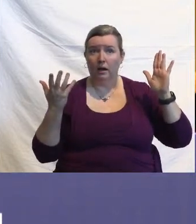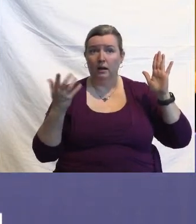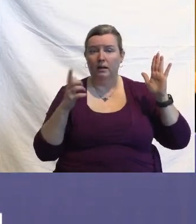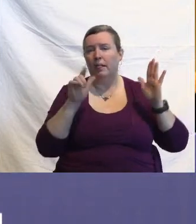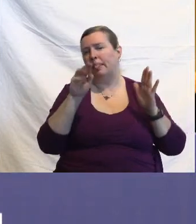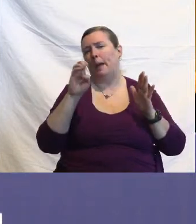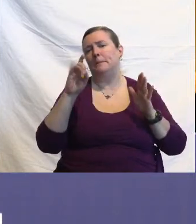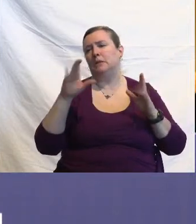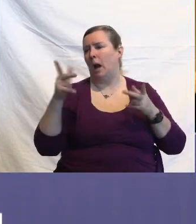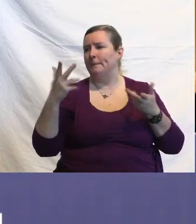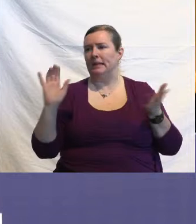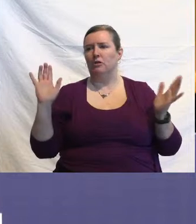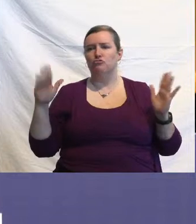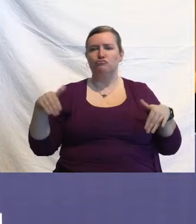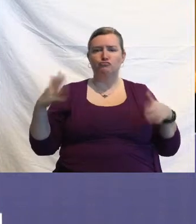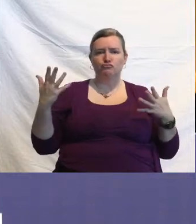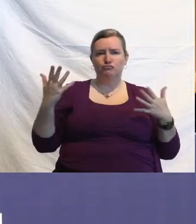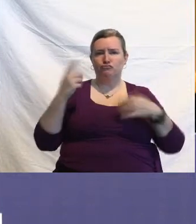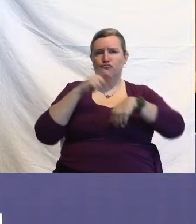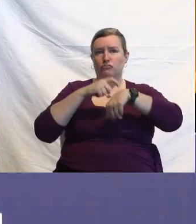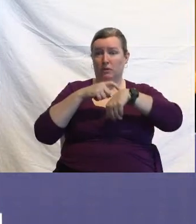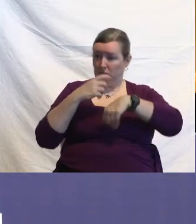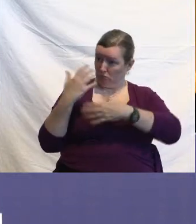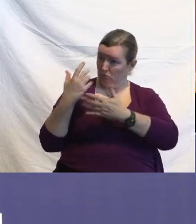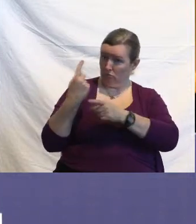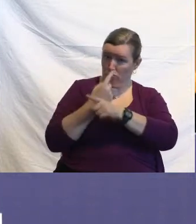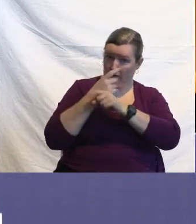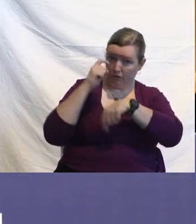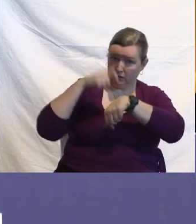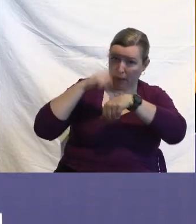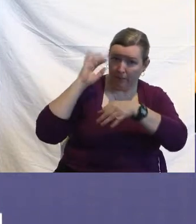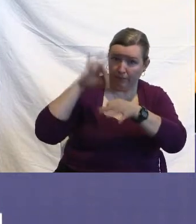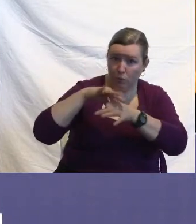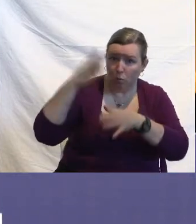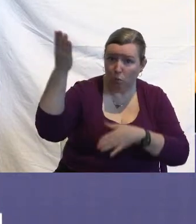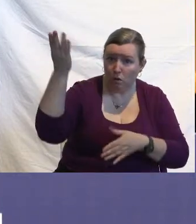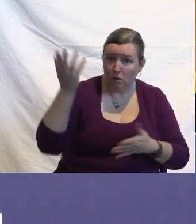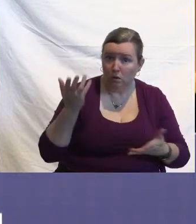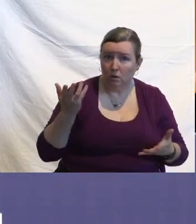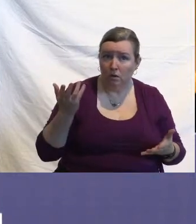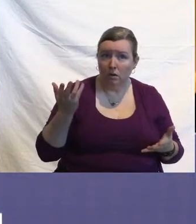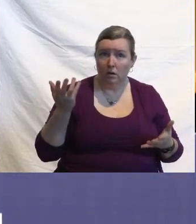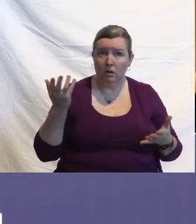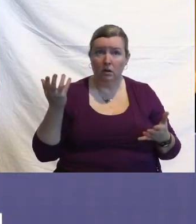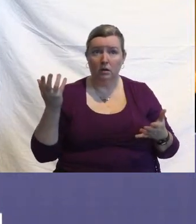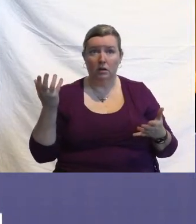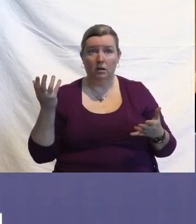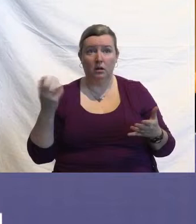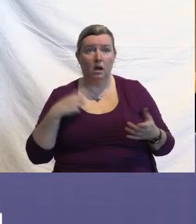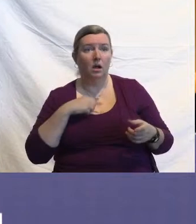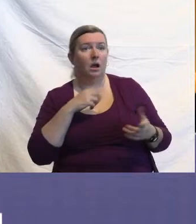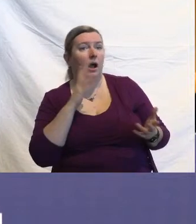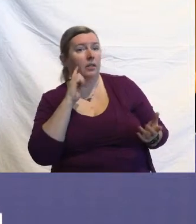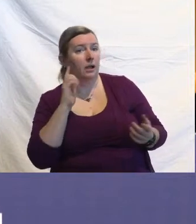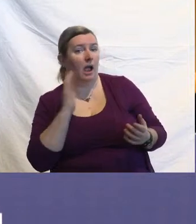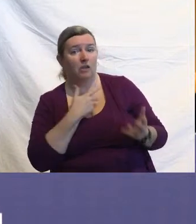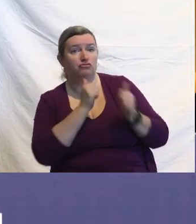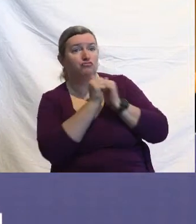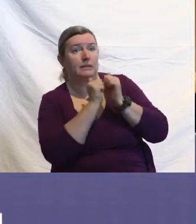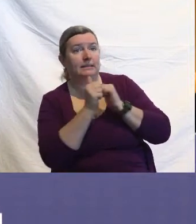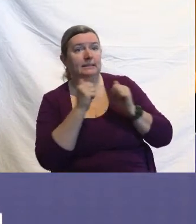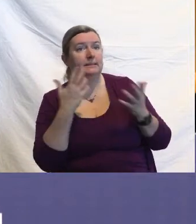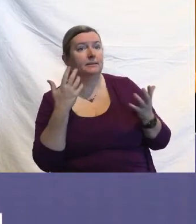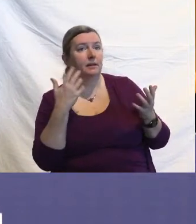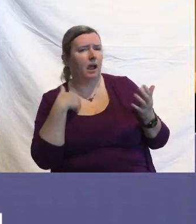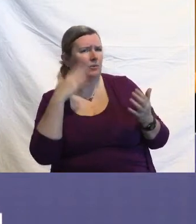support it? Is that it? Yes. Yeah, I think on our race, I know the math. I actually don't know the